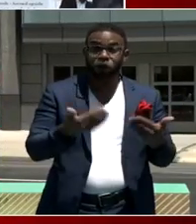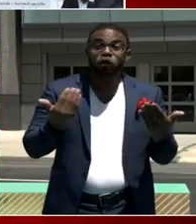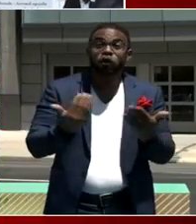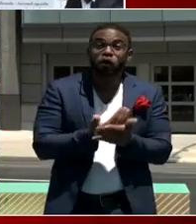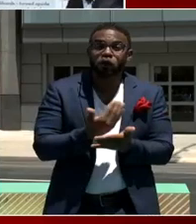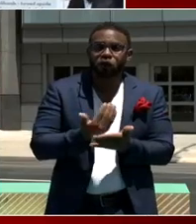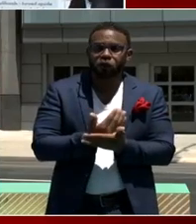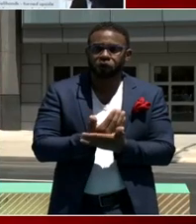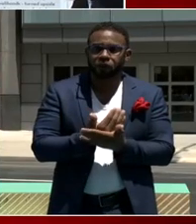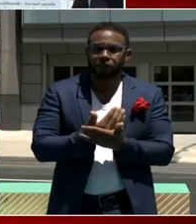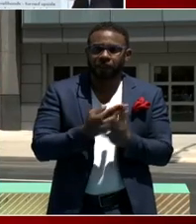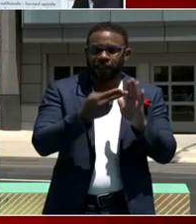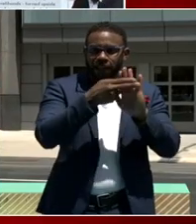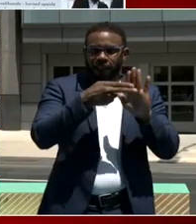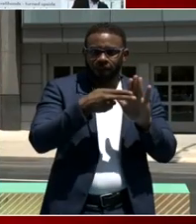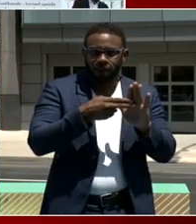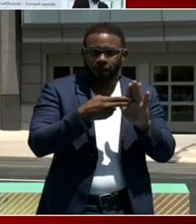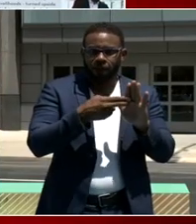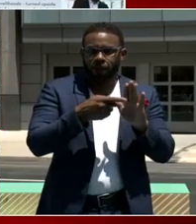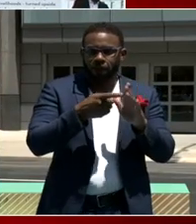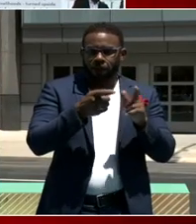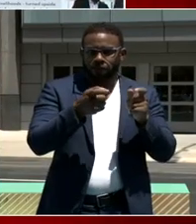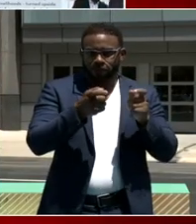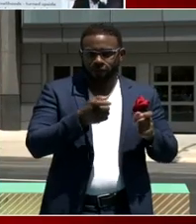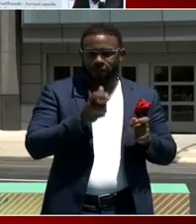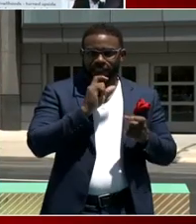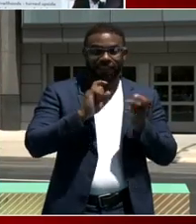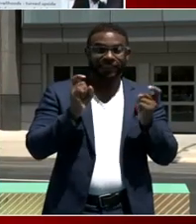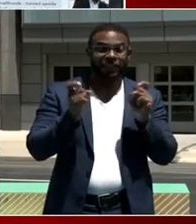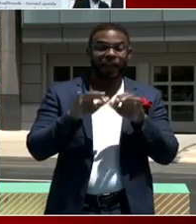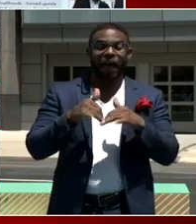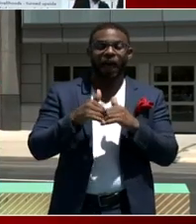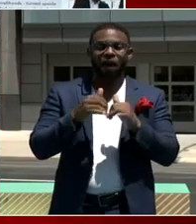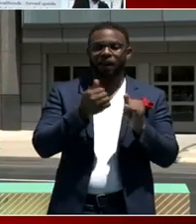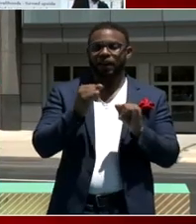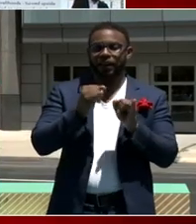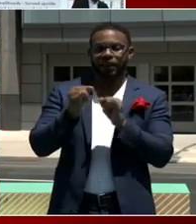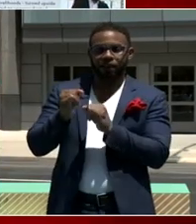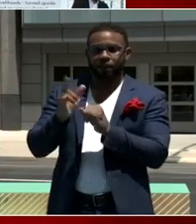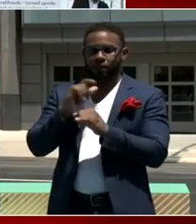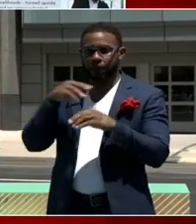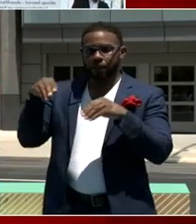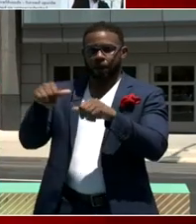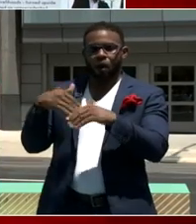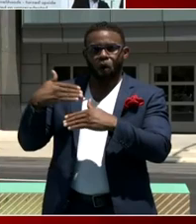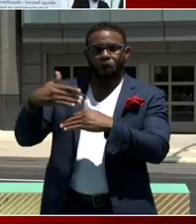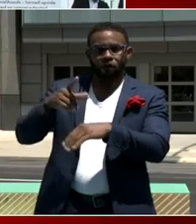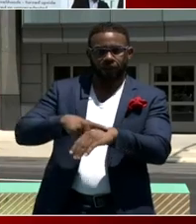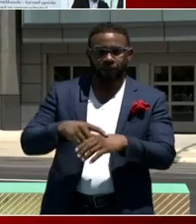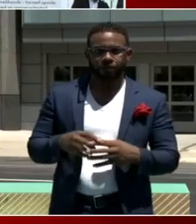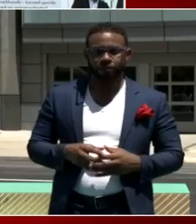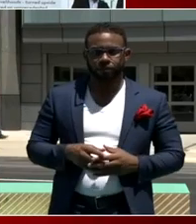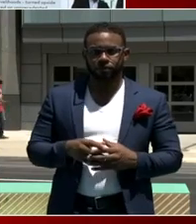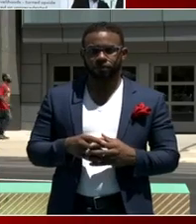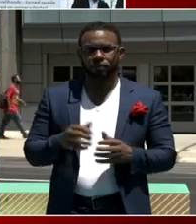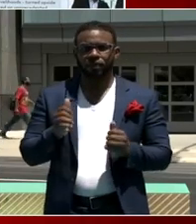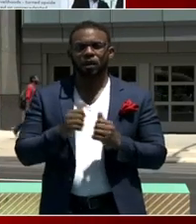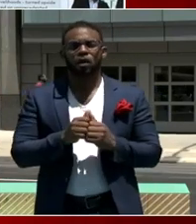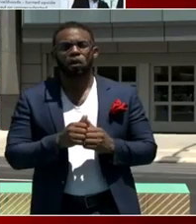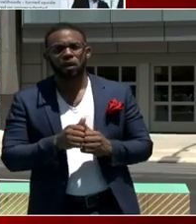new classification regulations that changes how an individual is to be paid overtime.